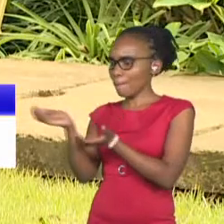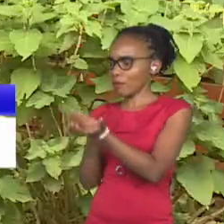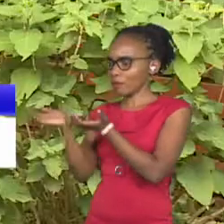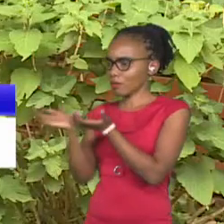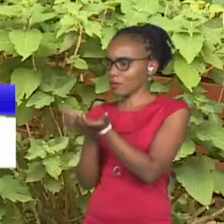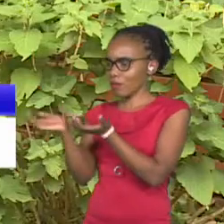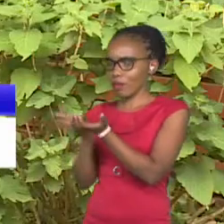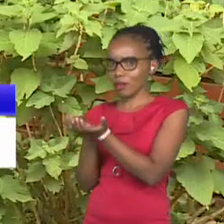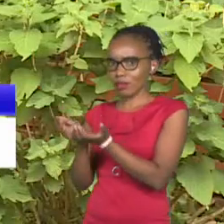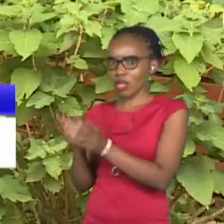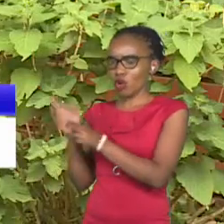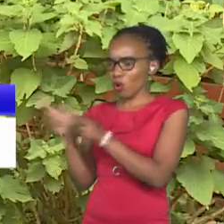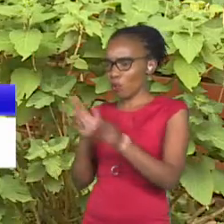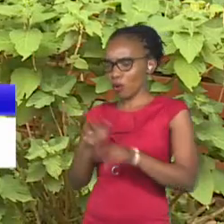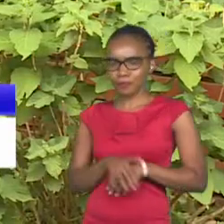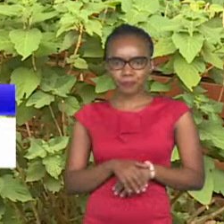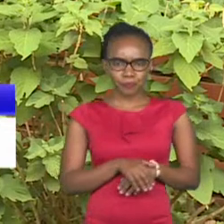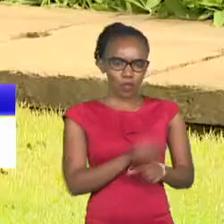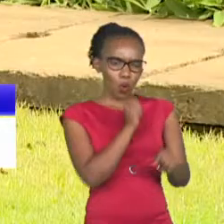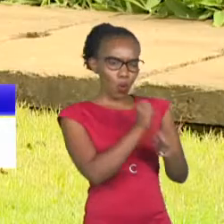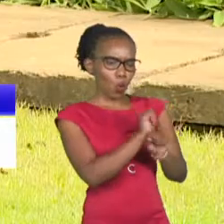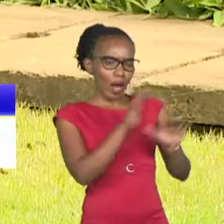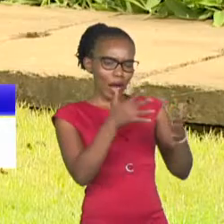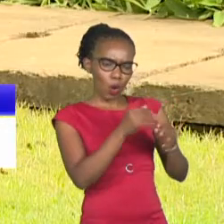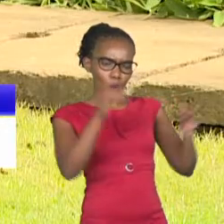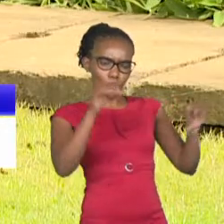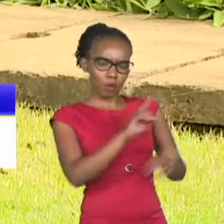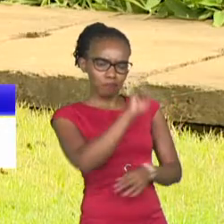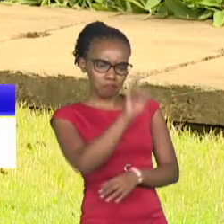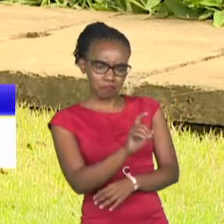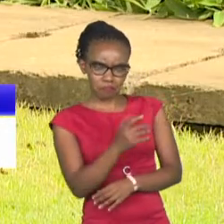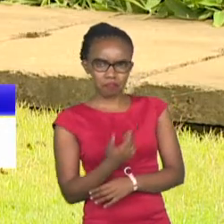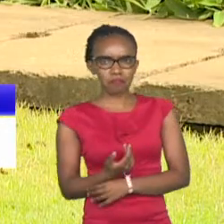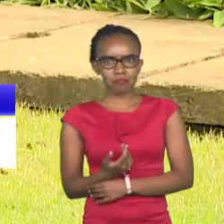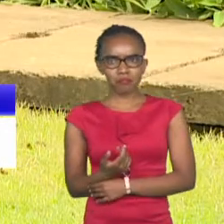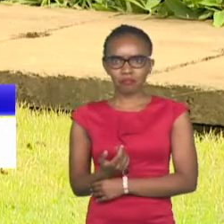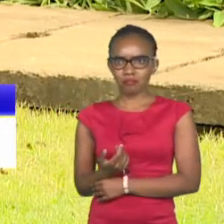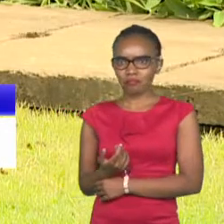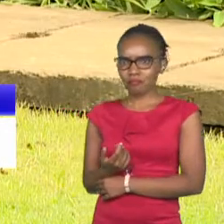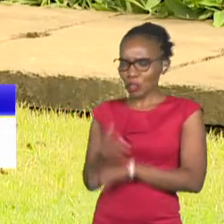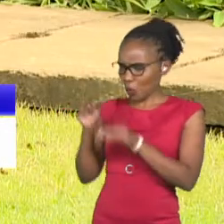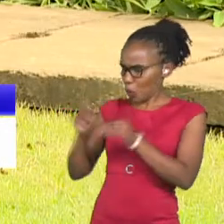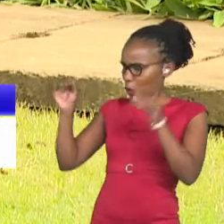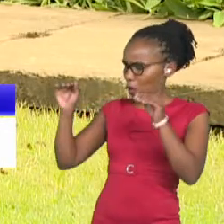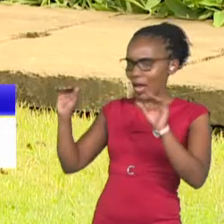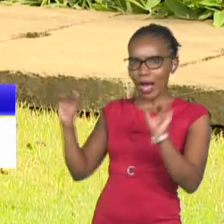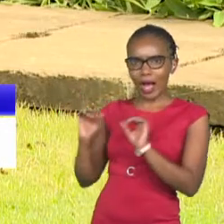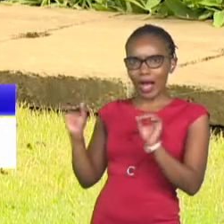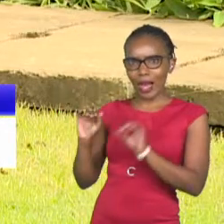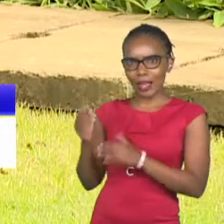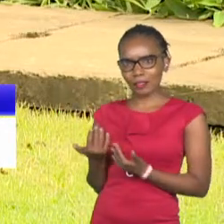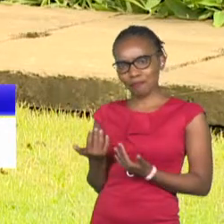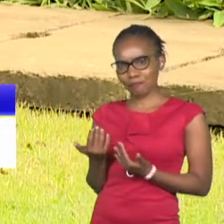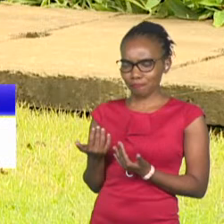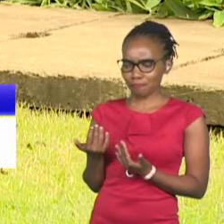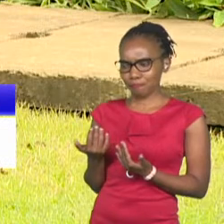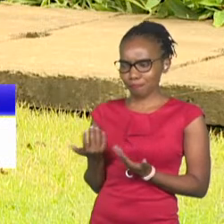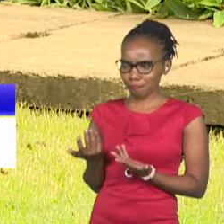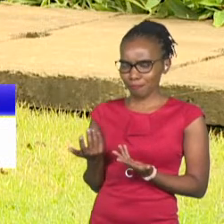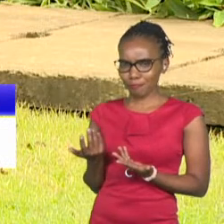operations. How long have you been in this game? Well, not long enough, but